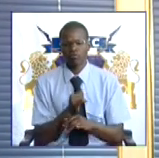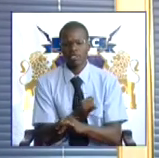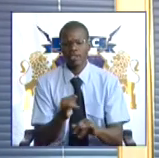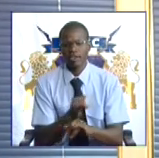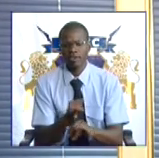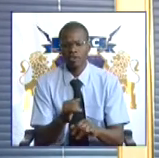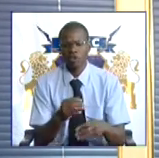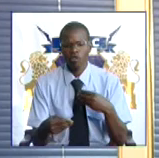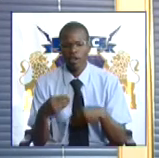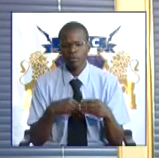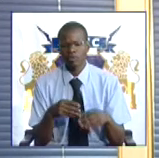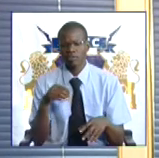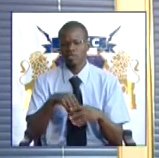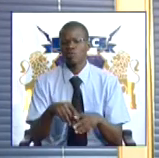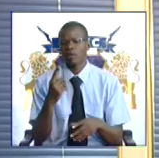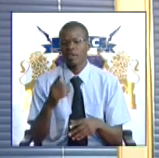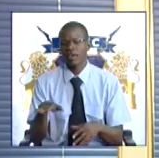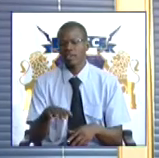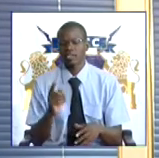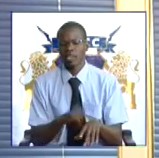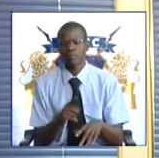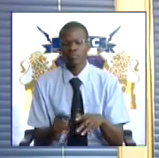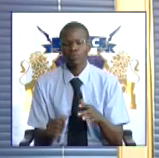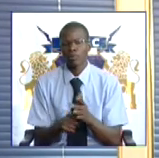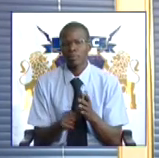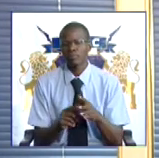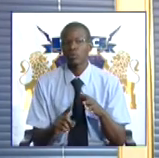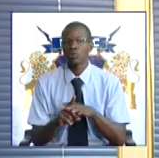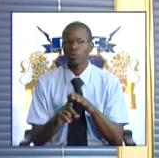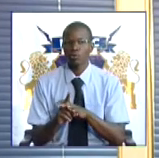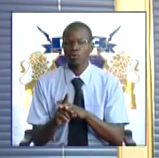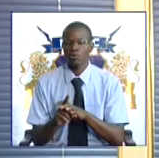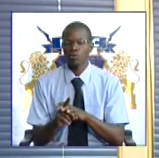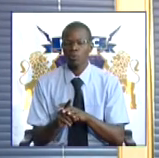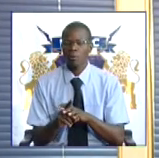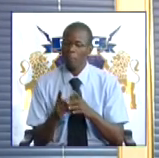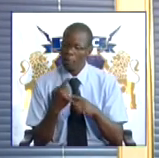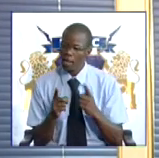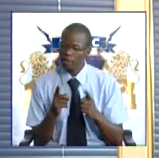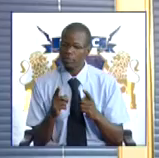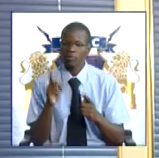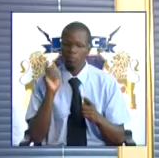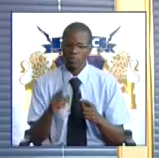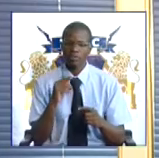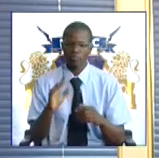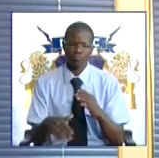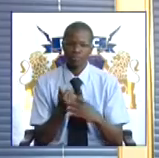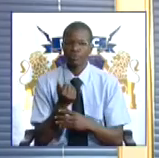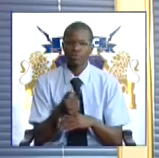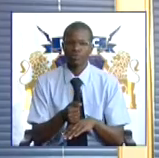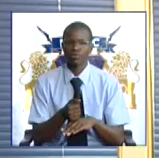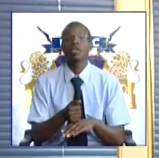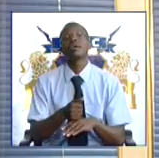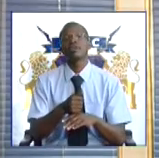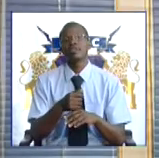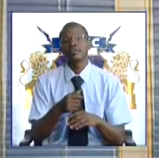appear. Instead, systems must be developed that help to ensure that follow-up